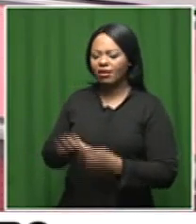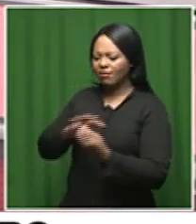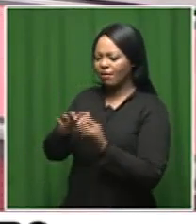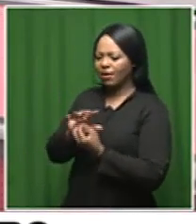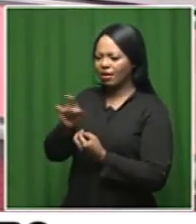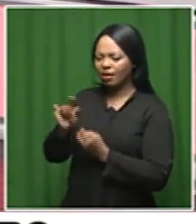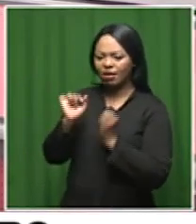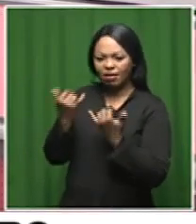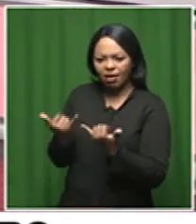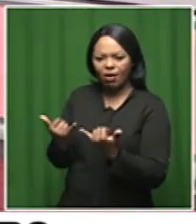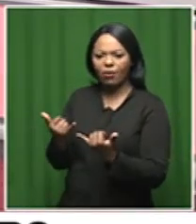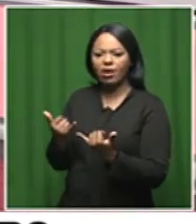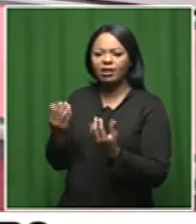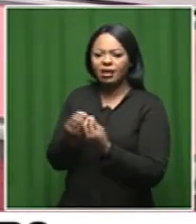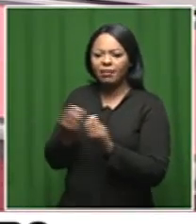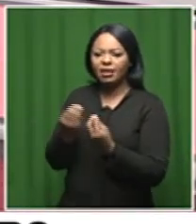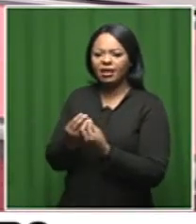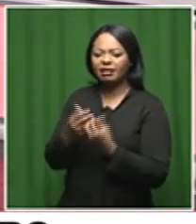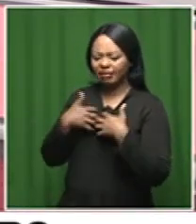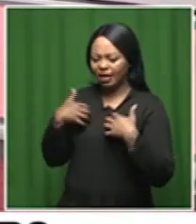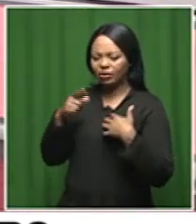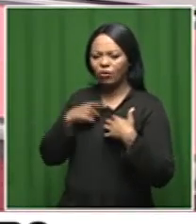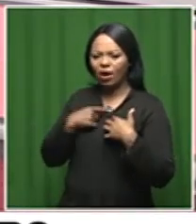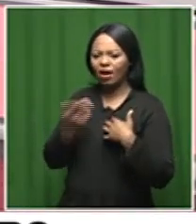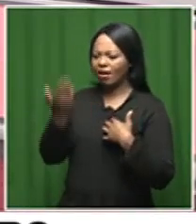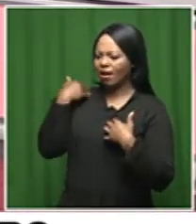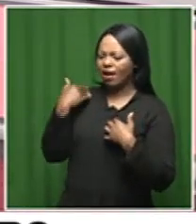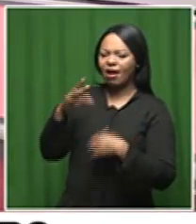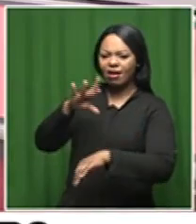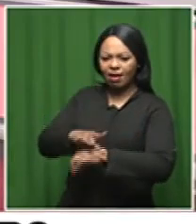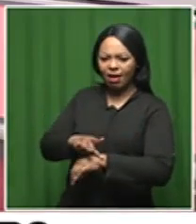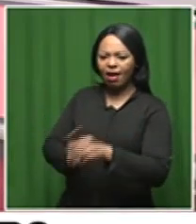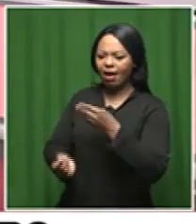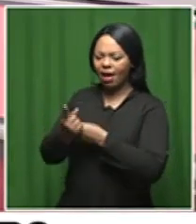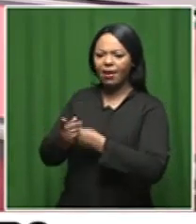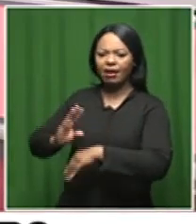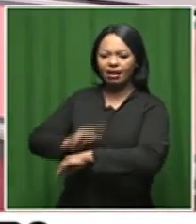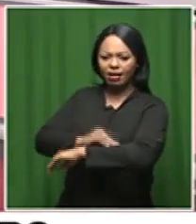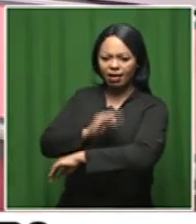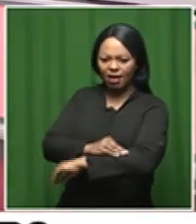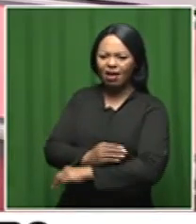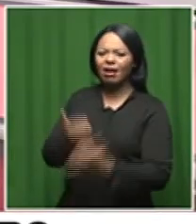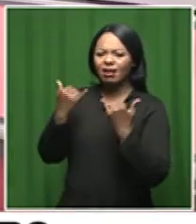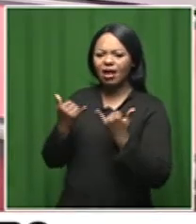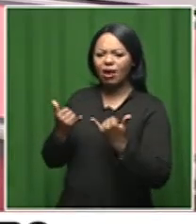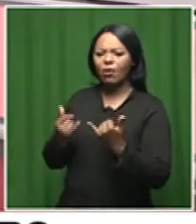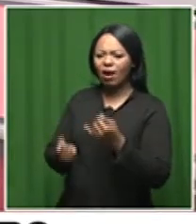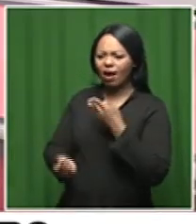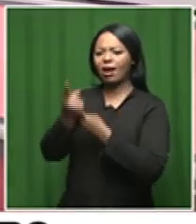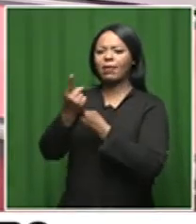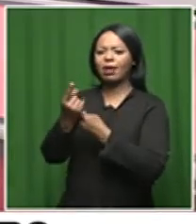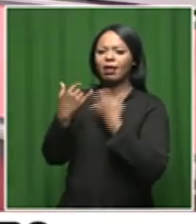stressful. From dealing with a child that already had a previous cancer, you think, you know, it can't get any worse. And now you get this diagnosis